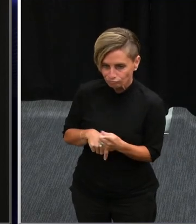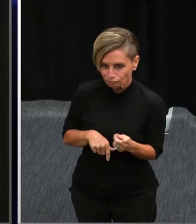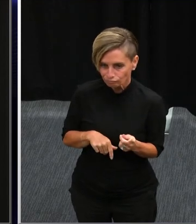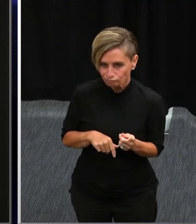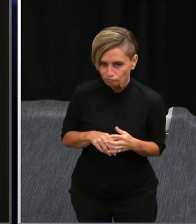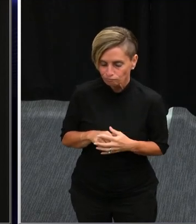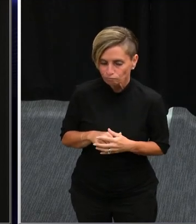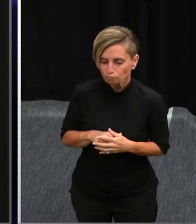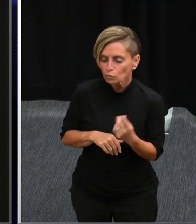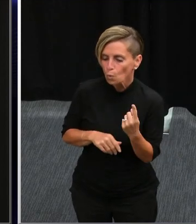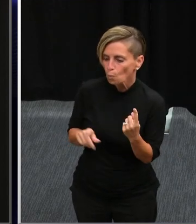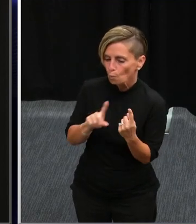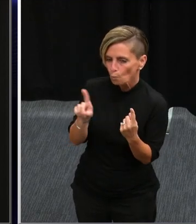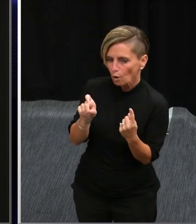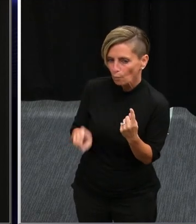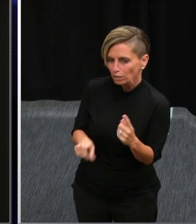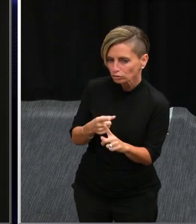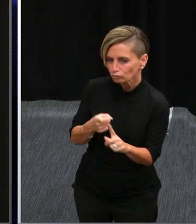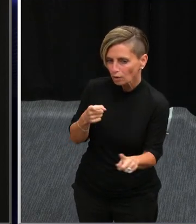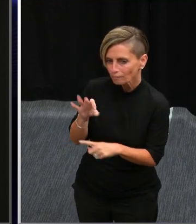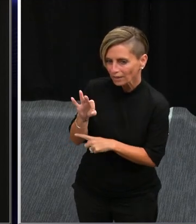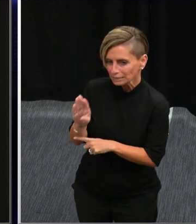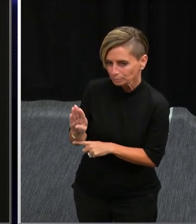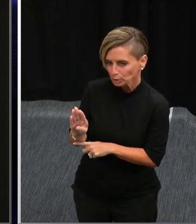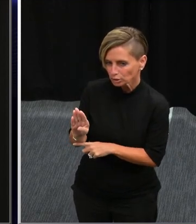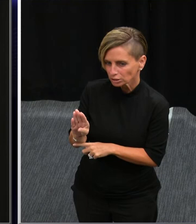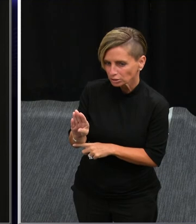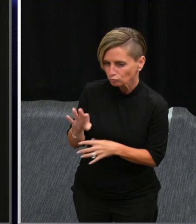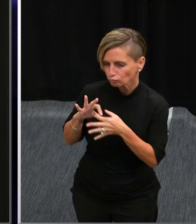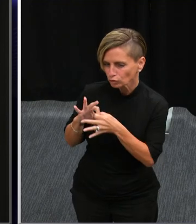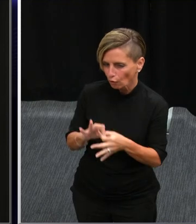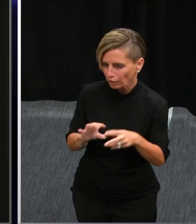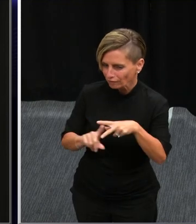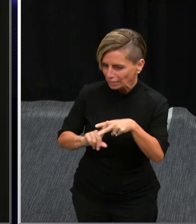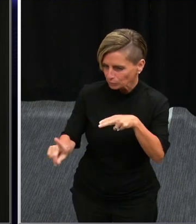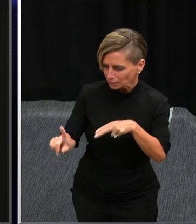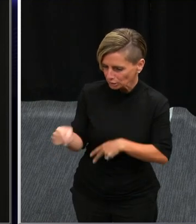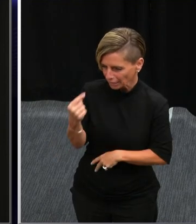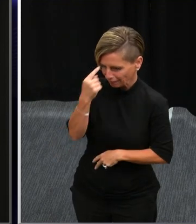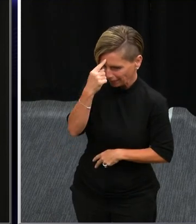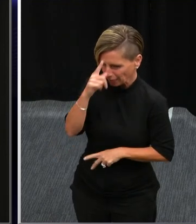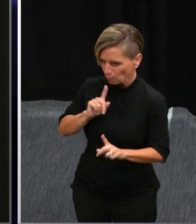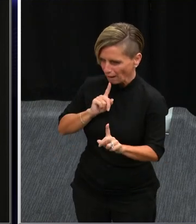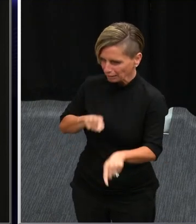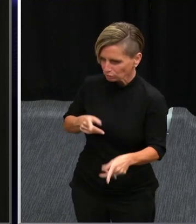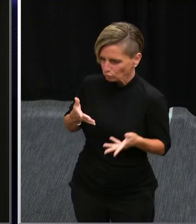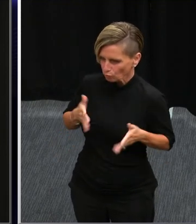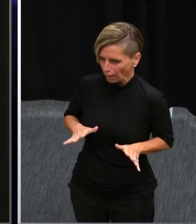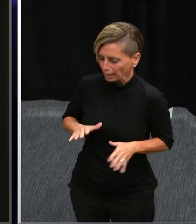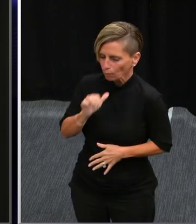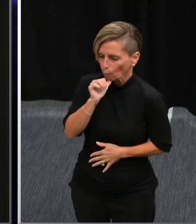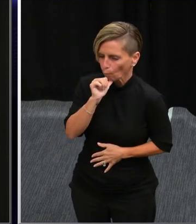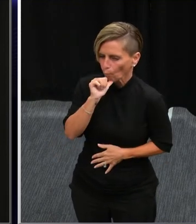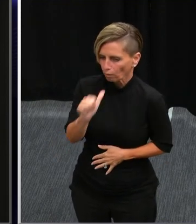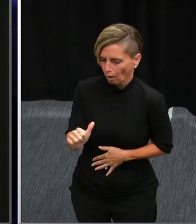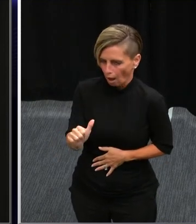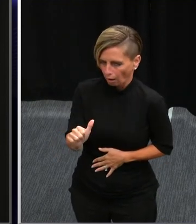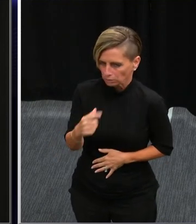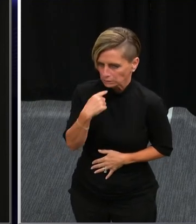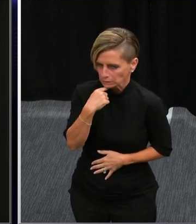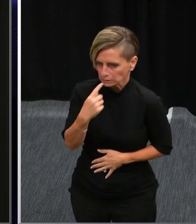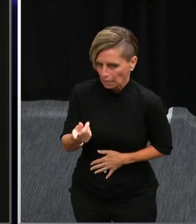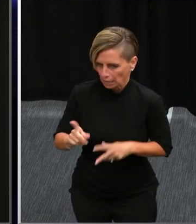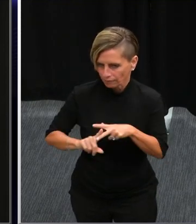Yeah, there was just one question on Facebook about evacuations, but I think you answered that. At this time, we're not issuing any mandatory evacuations. Yeah, we're looking at the